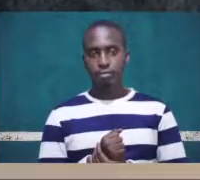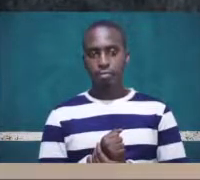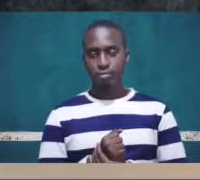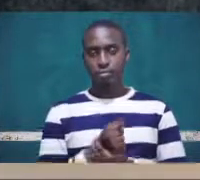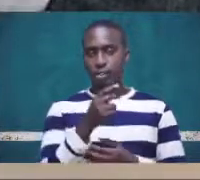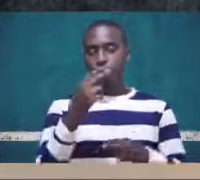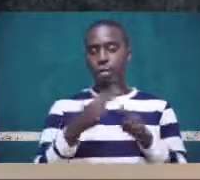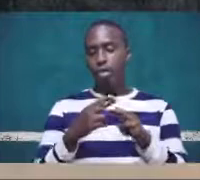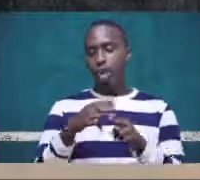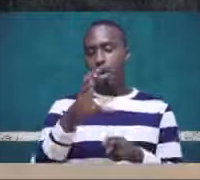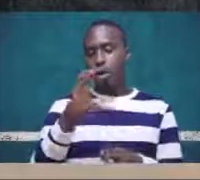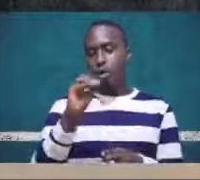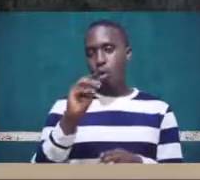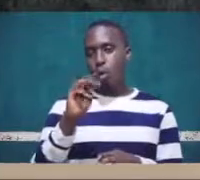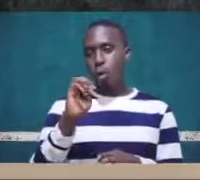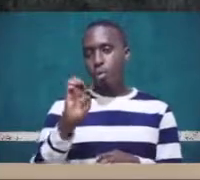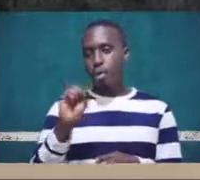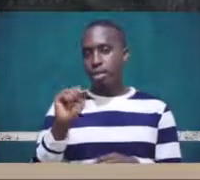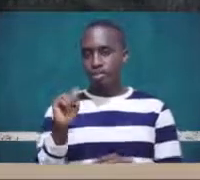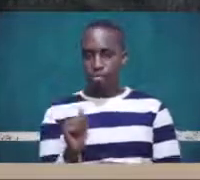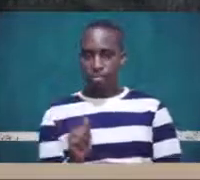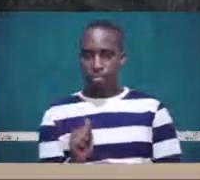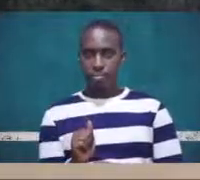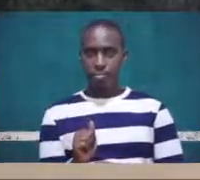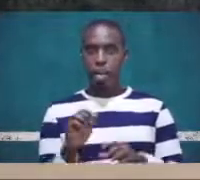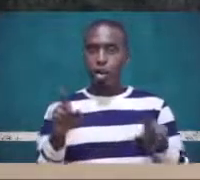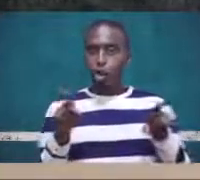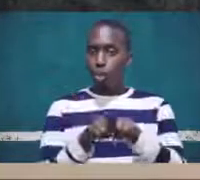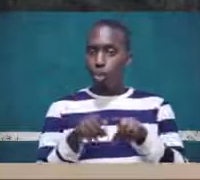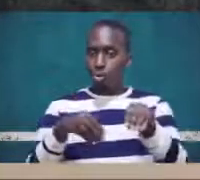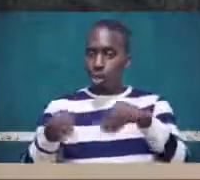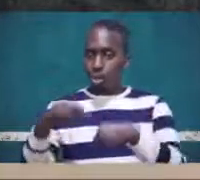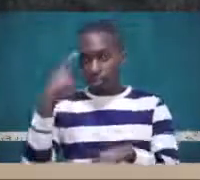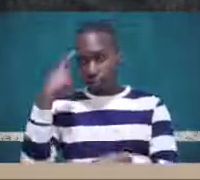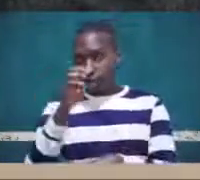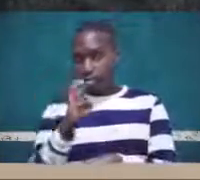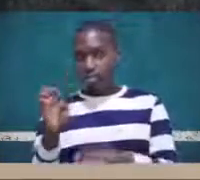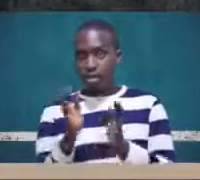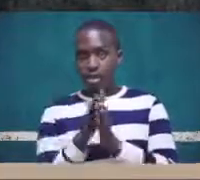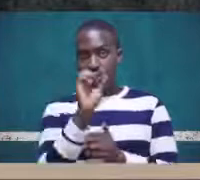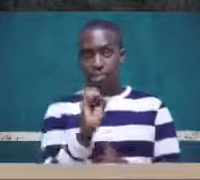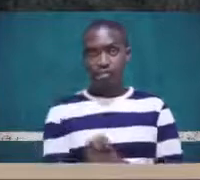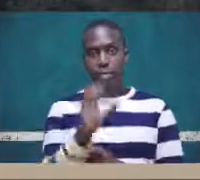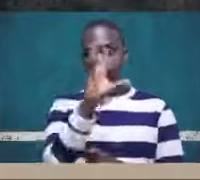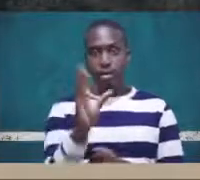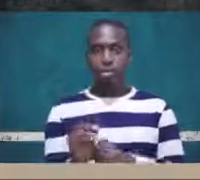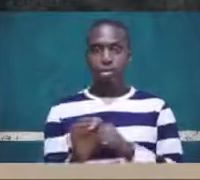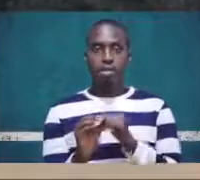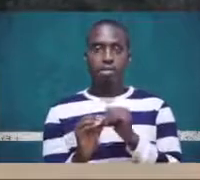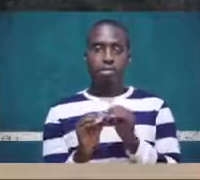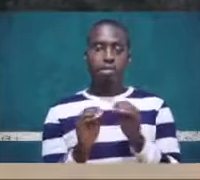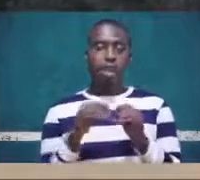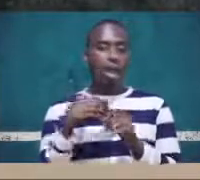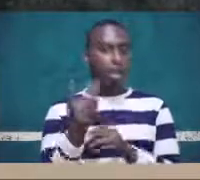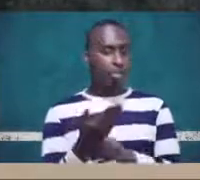That is COMESA. That is COMESA. Common market for Eastern and Southern Africa.